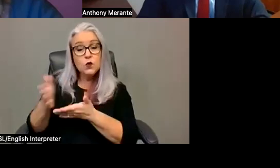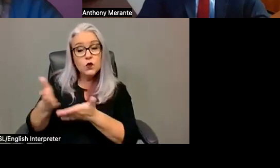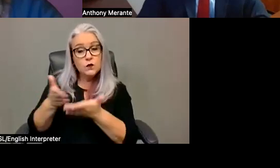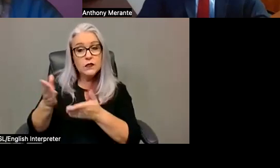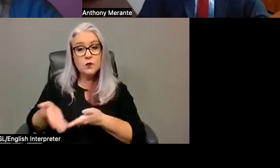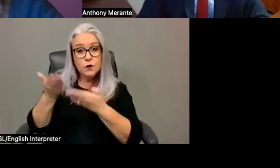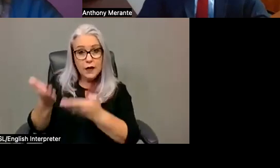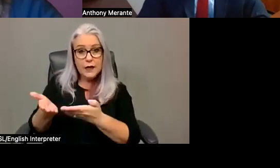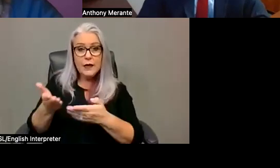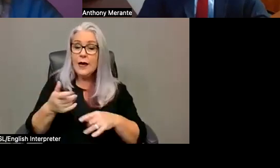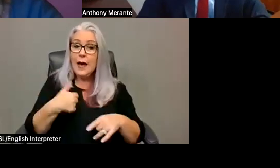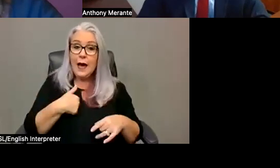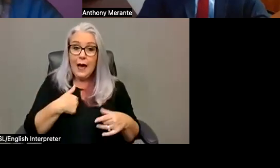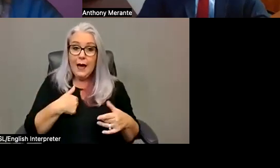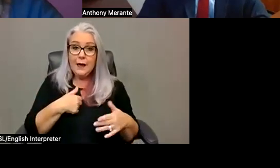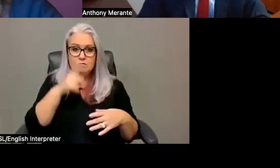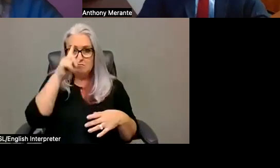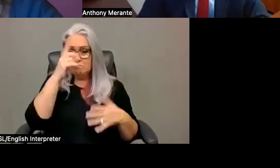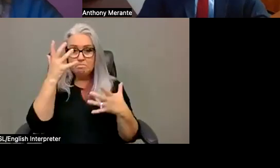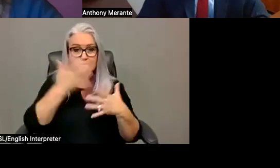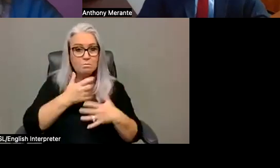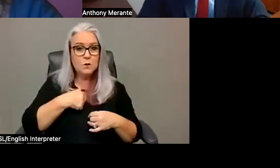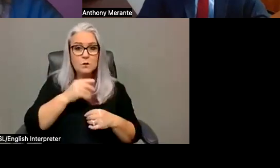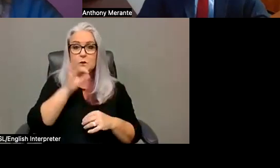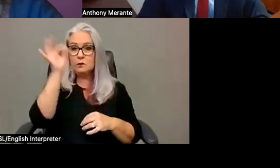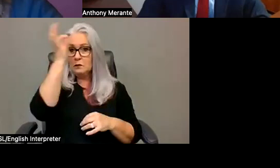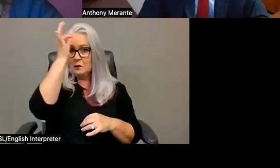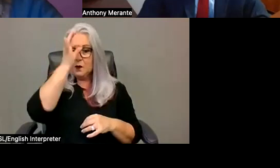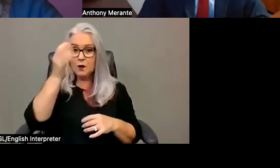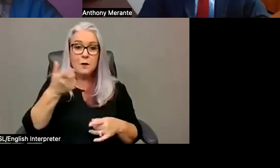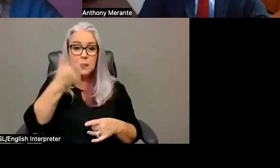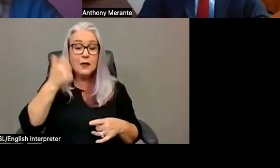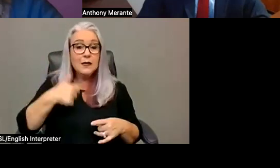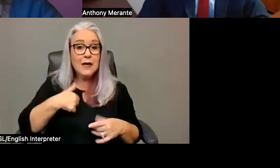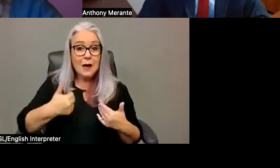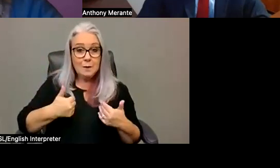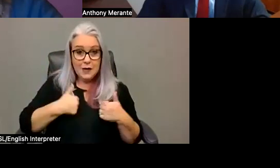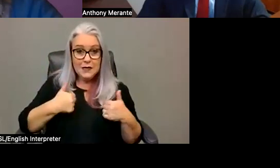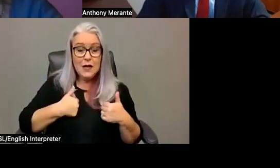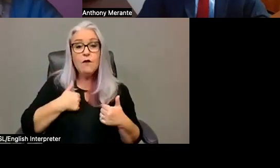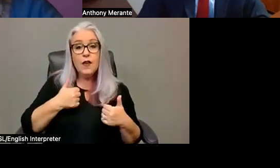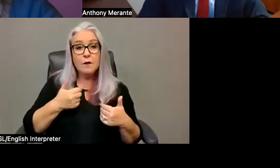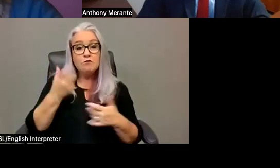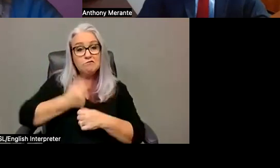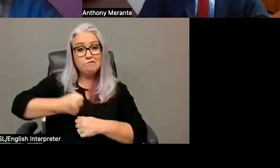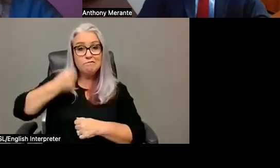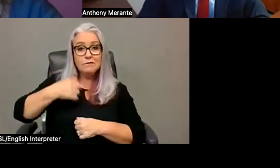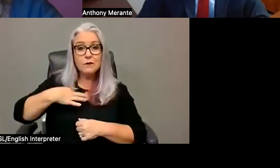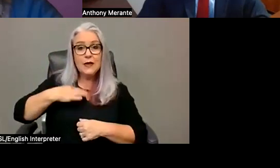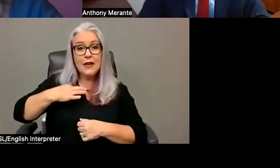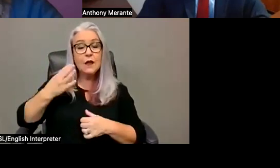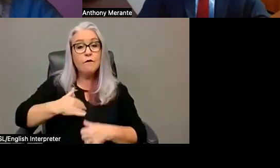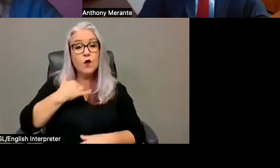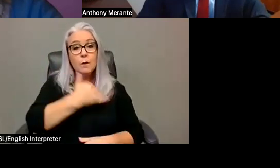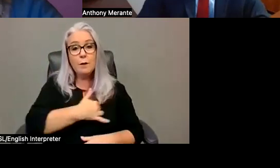Again, I'm being kept in the dark on certain issues because of the fact that I am running for mayor. What I would do though is I would